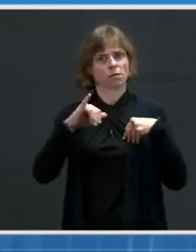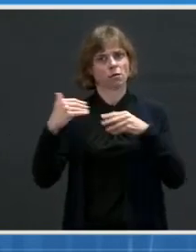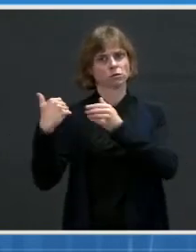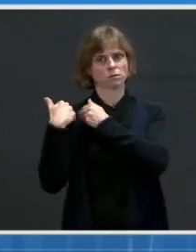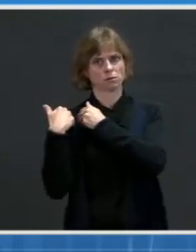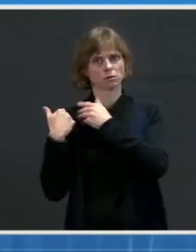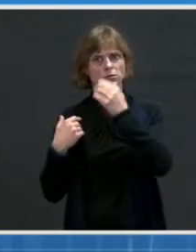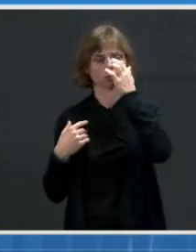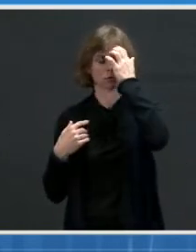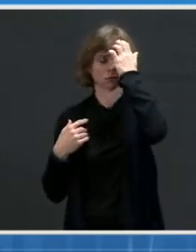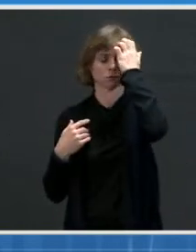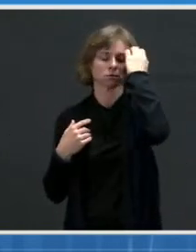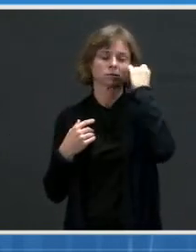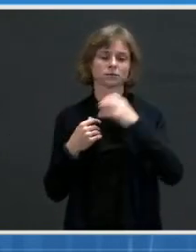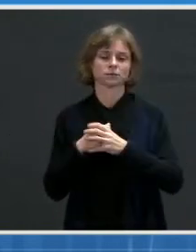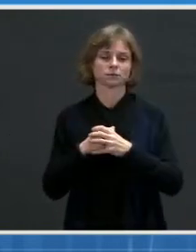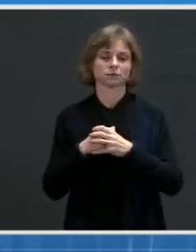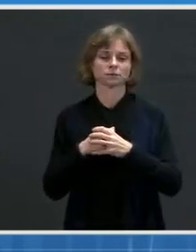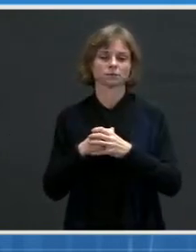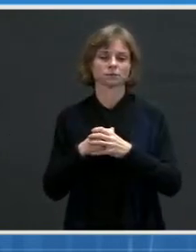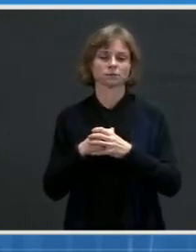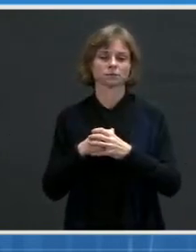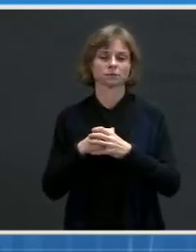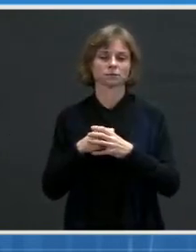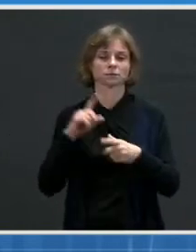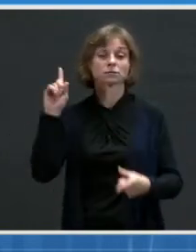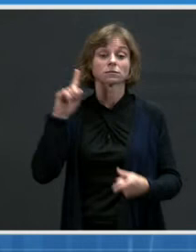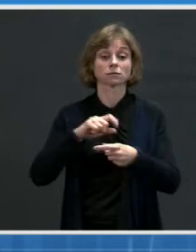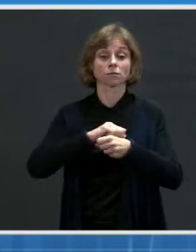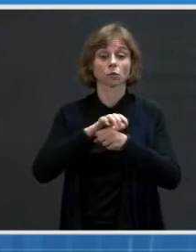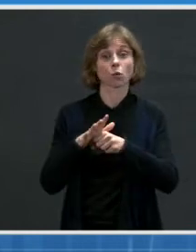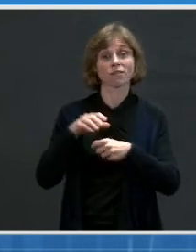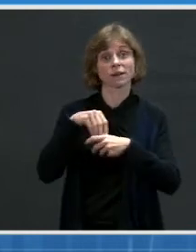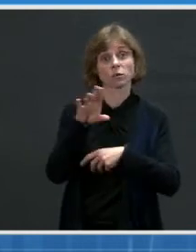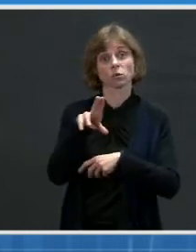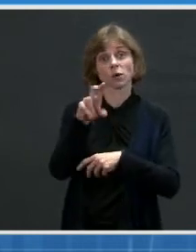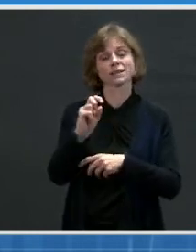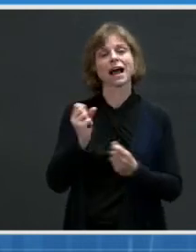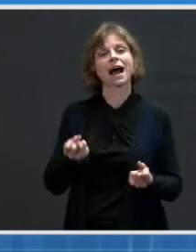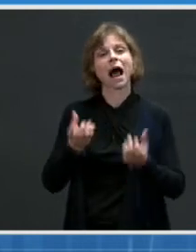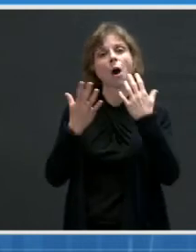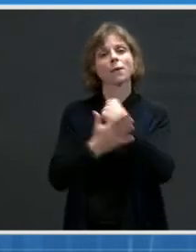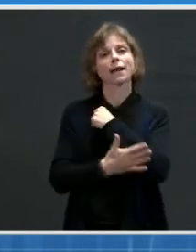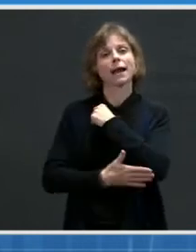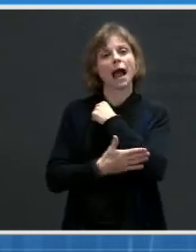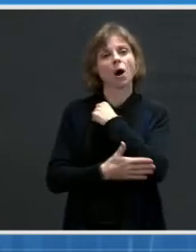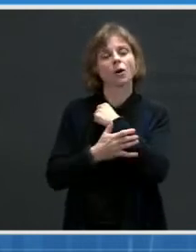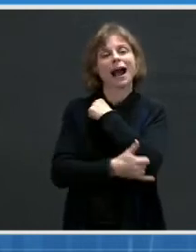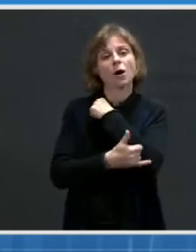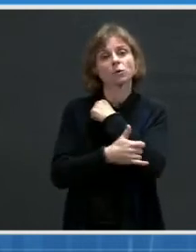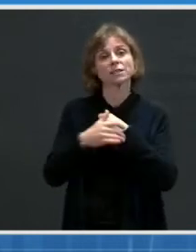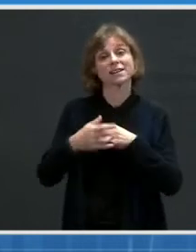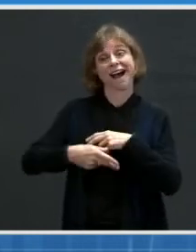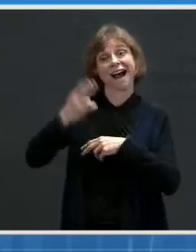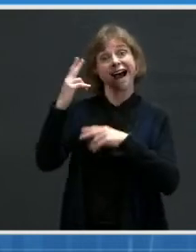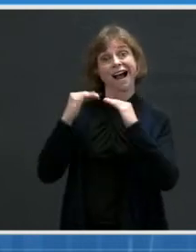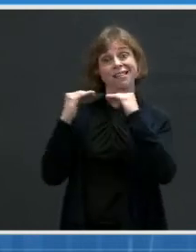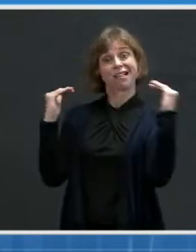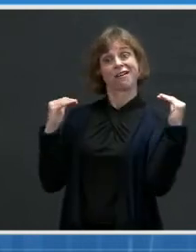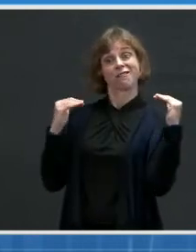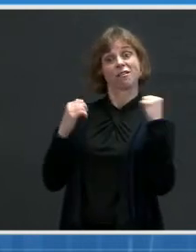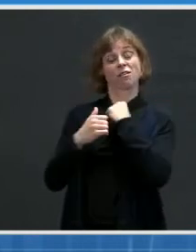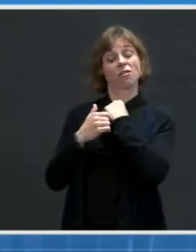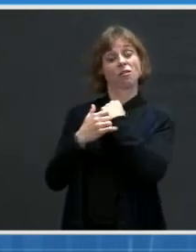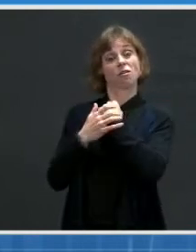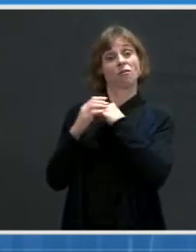declines in COVID-19 cases in the United States, the percentage of counties with the highest level of COVID-19 transmission continue to